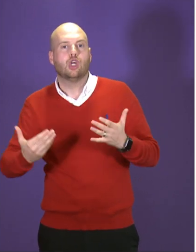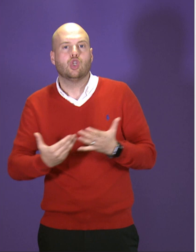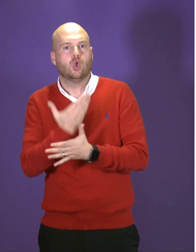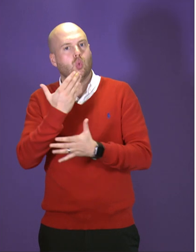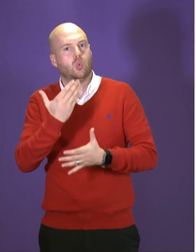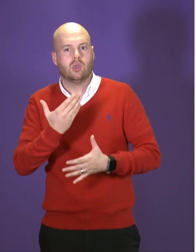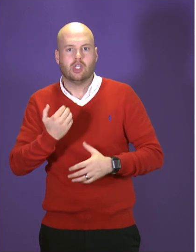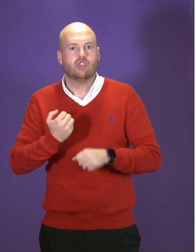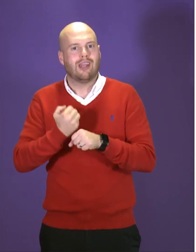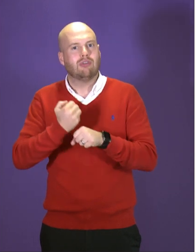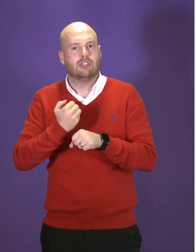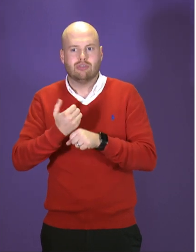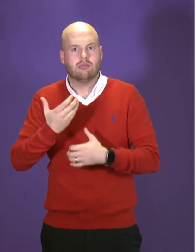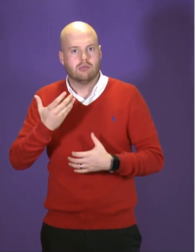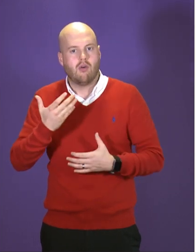culture users,